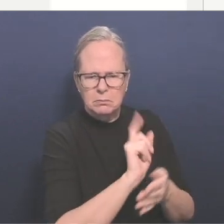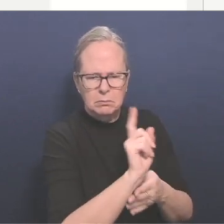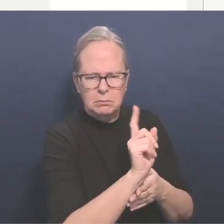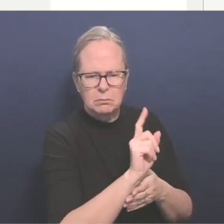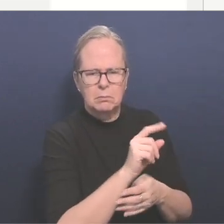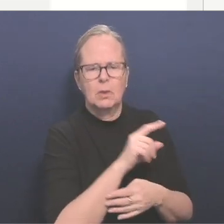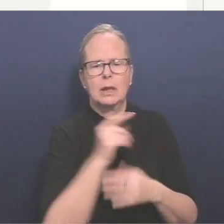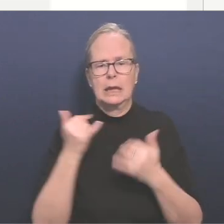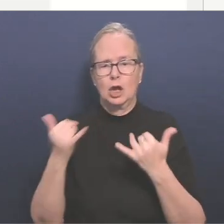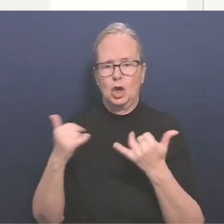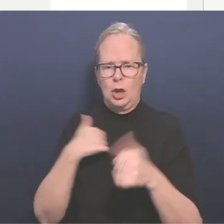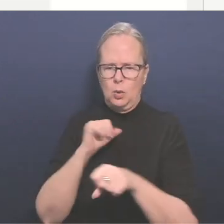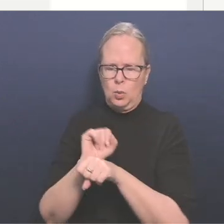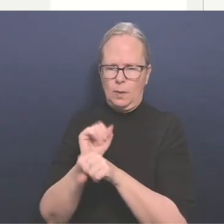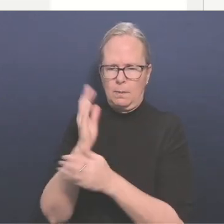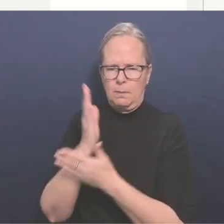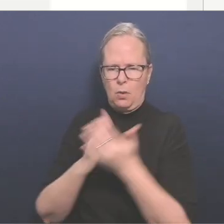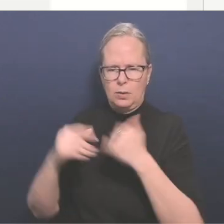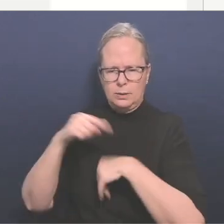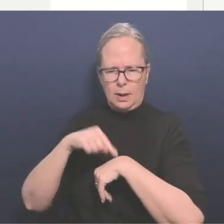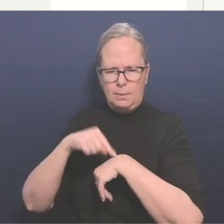18. Awesome.